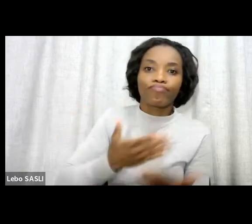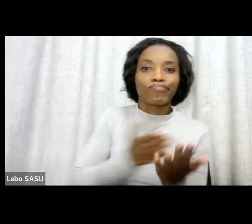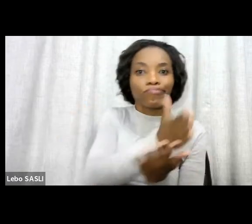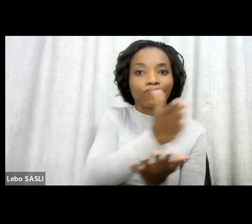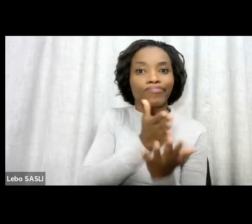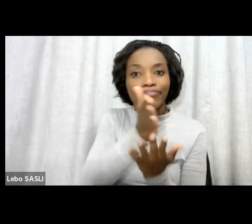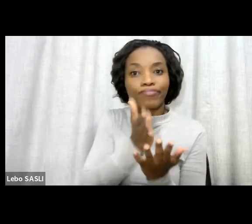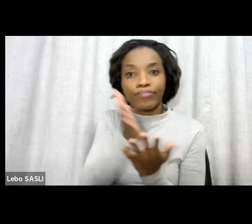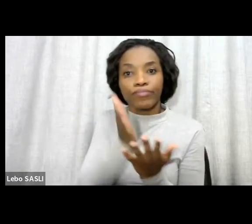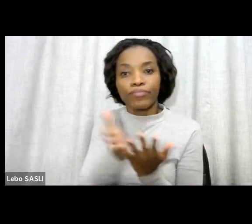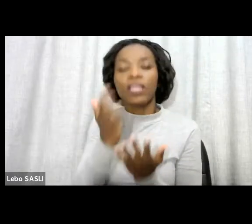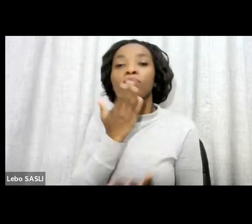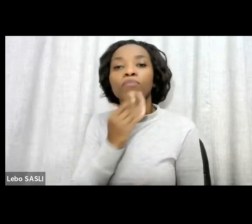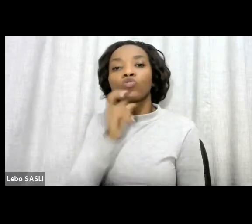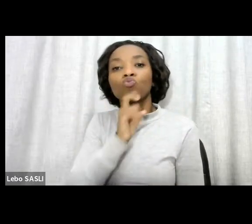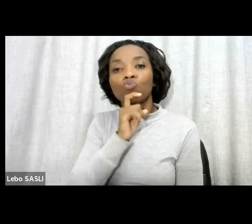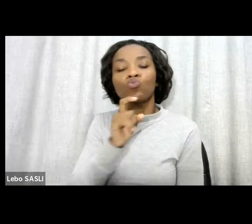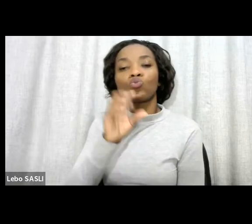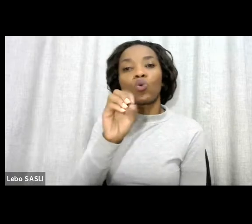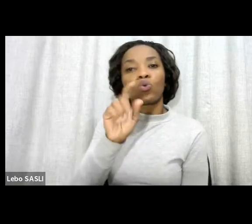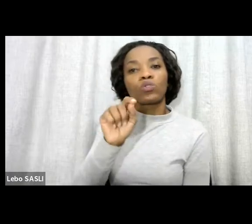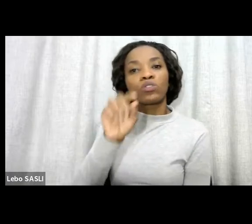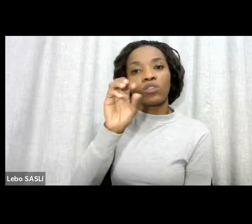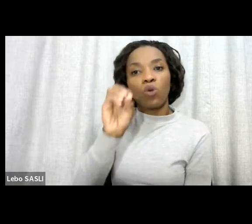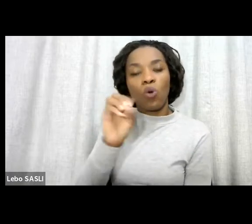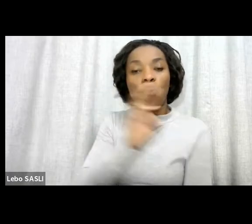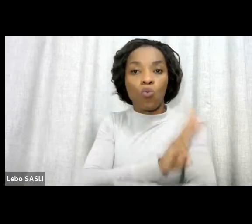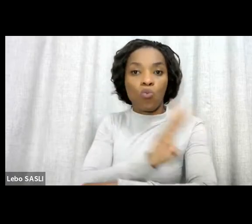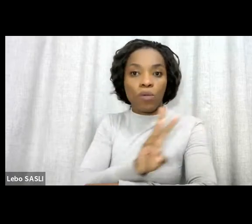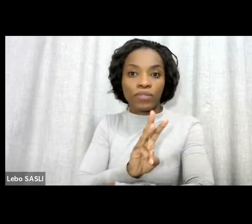the OTO's website,